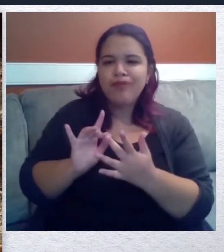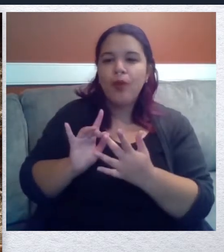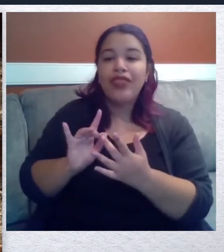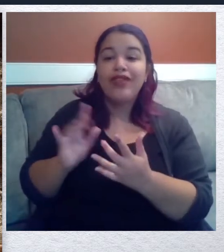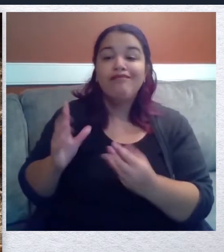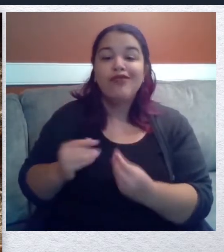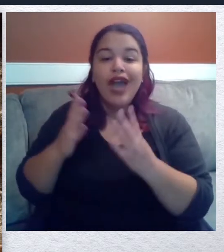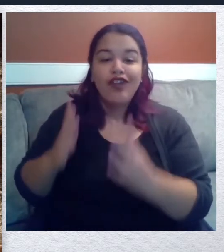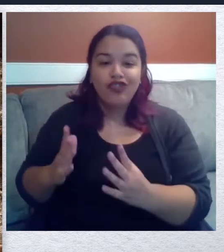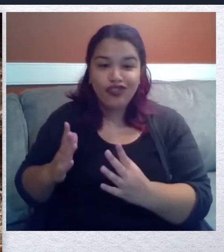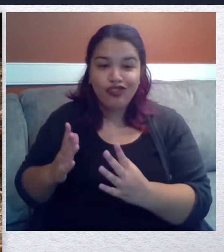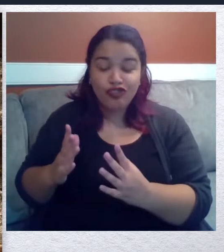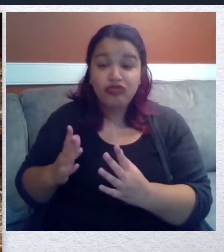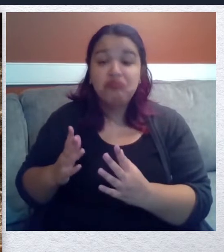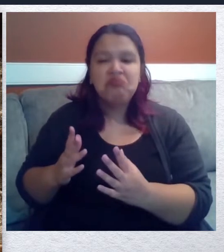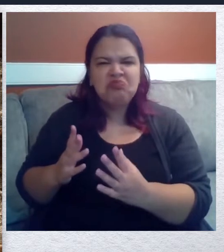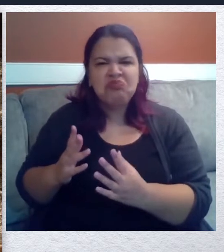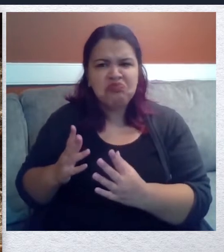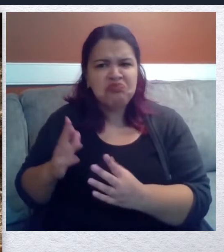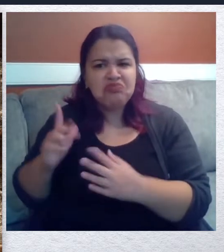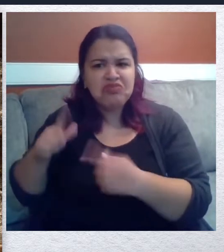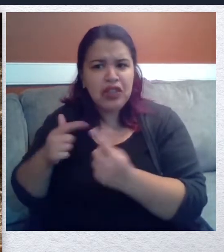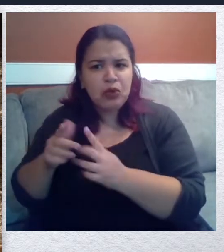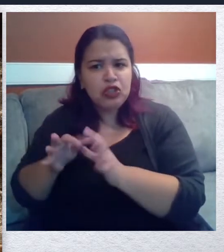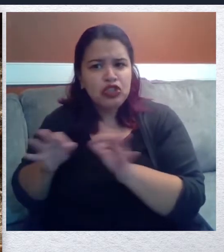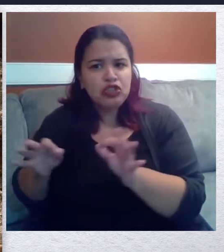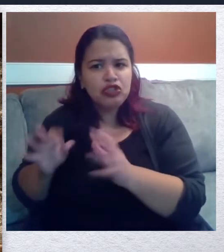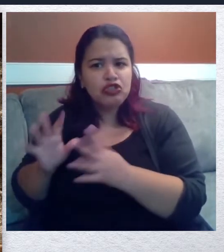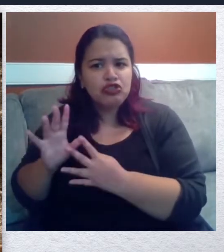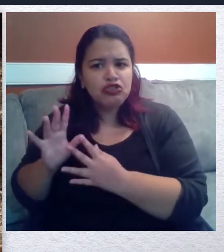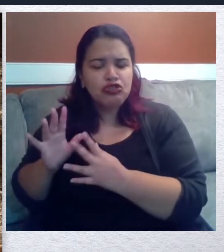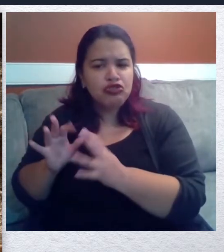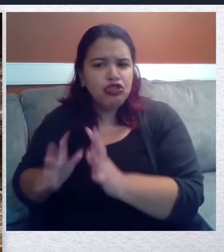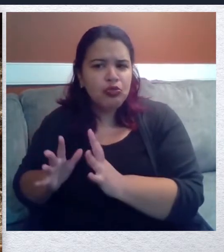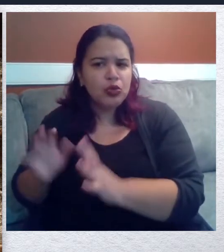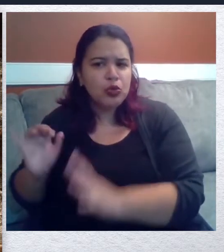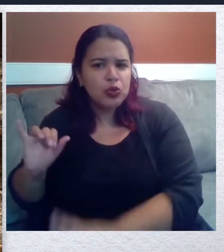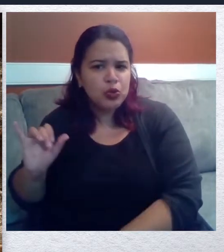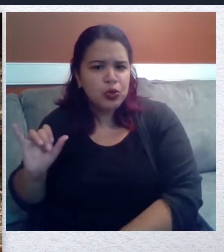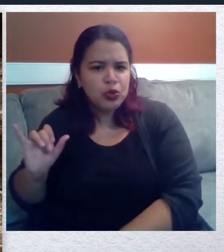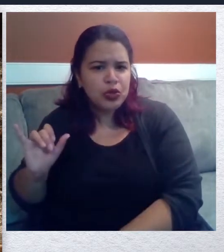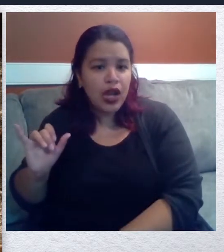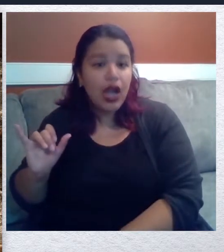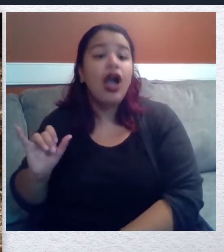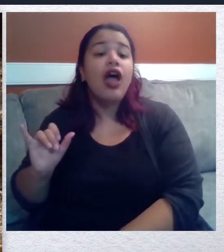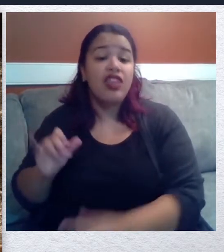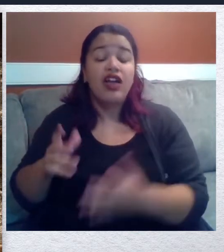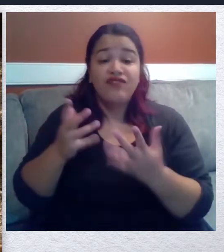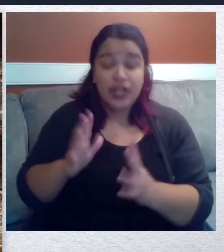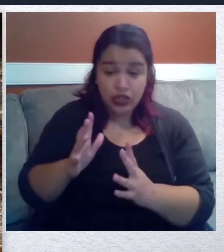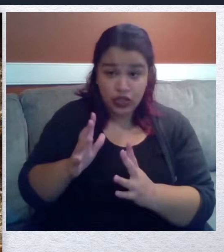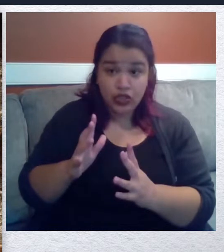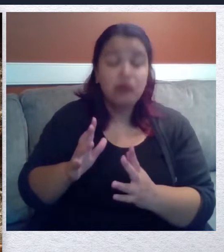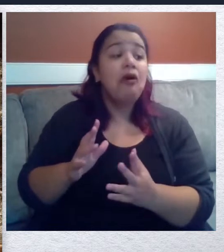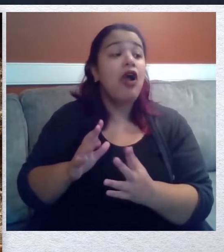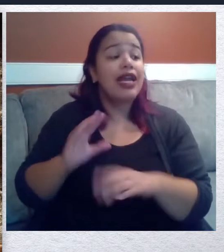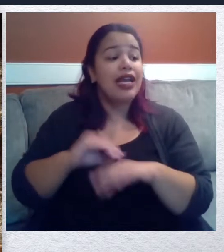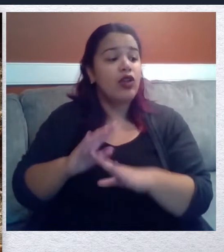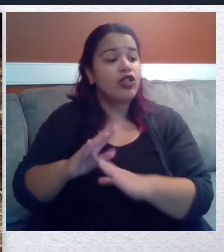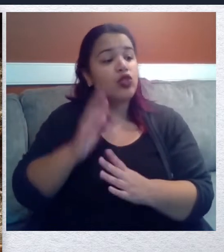OOD will also inform the employer partner if it is necessary to make them aware of an accommodation for the